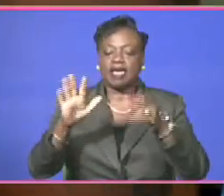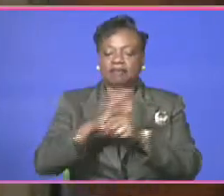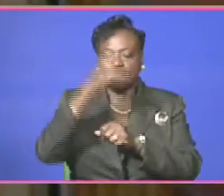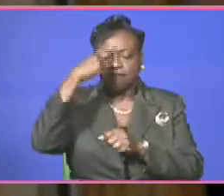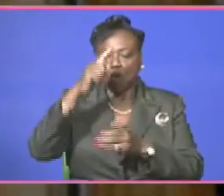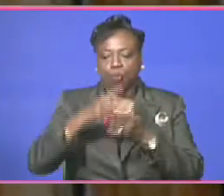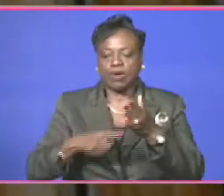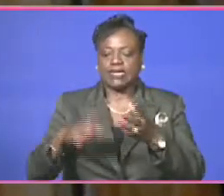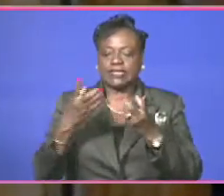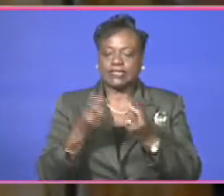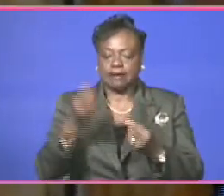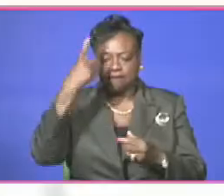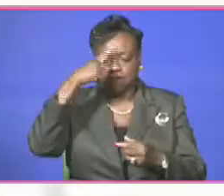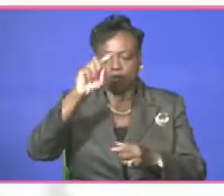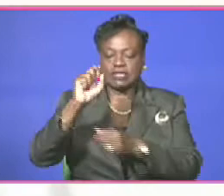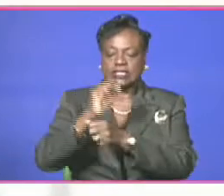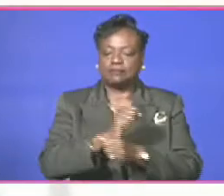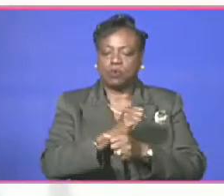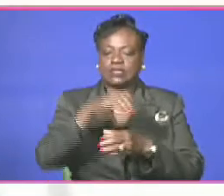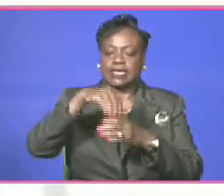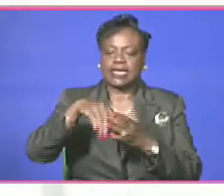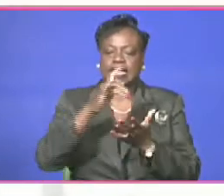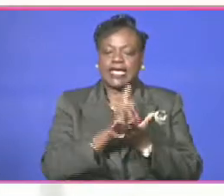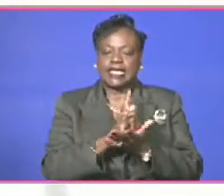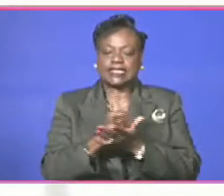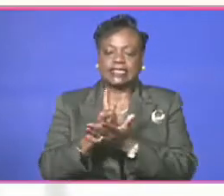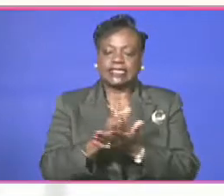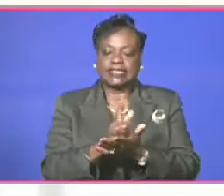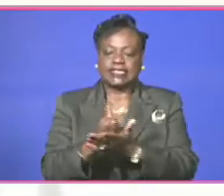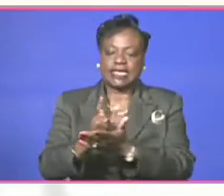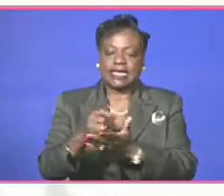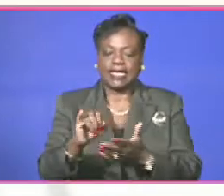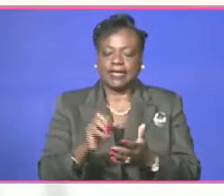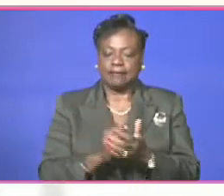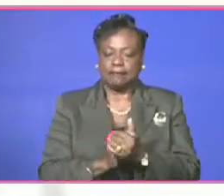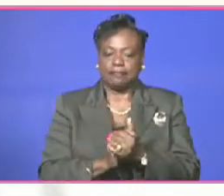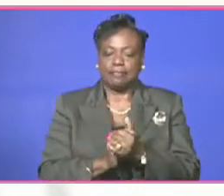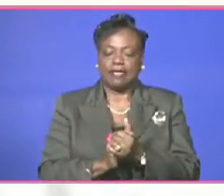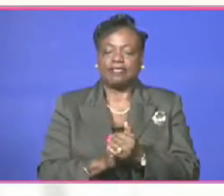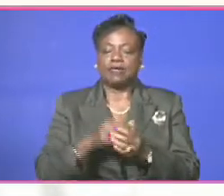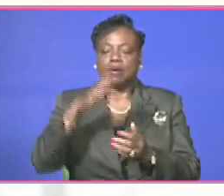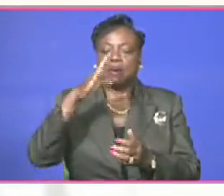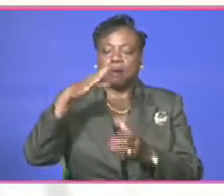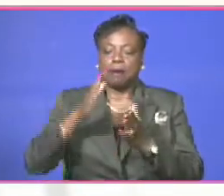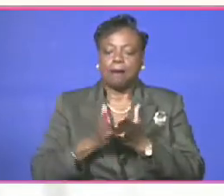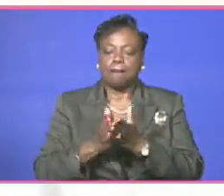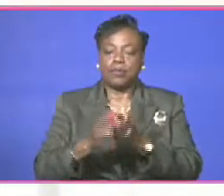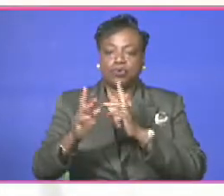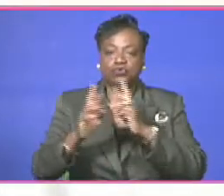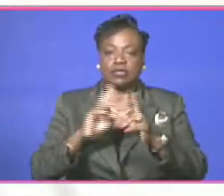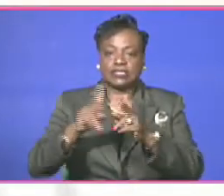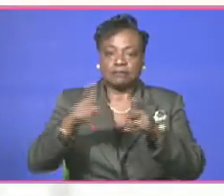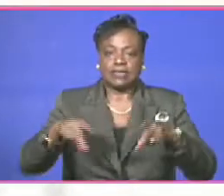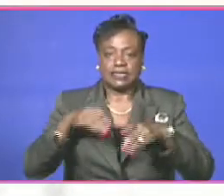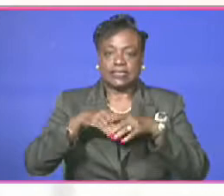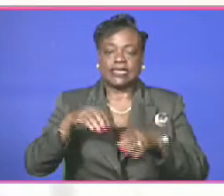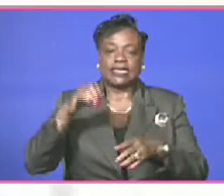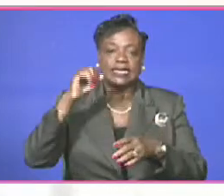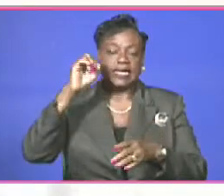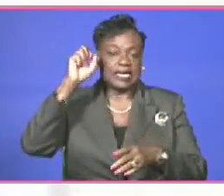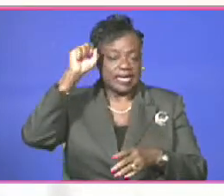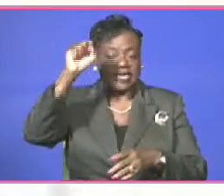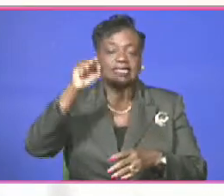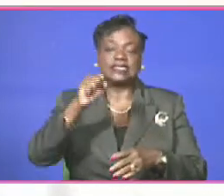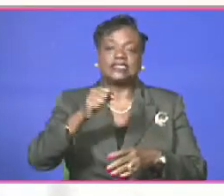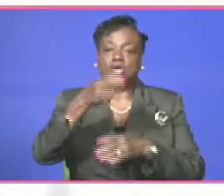he's done for the sport, sailing, and the fact that this regatta is being placed in his honor. And we couldn't do anything less than to say thank you,